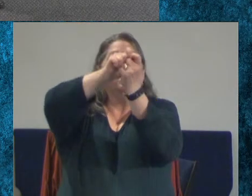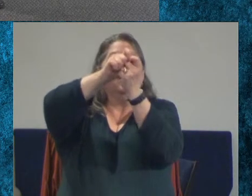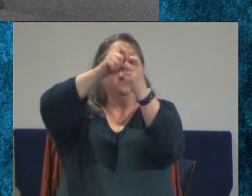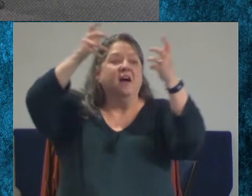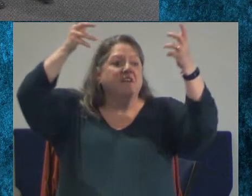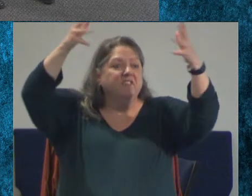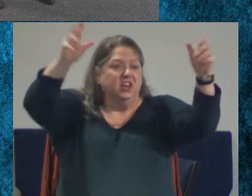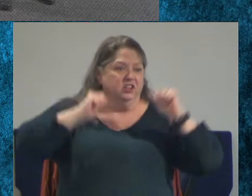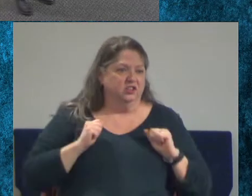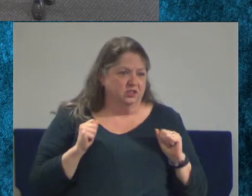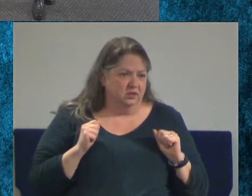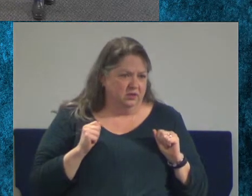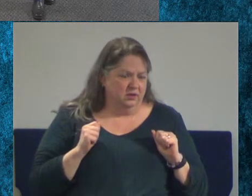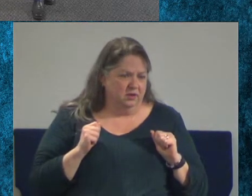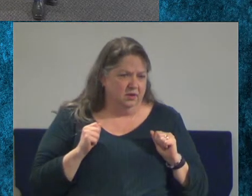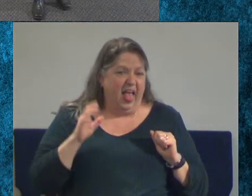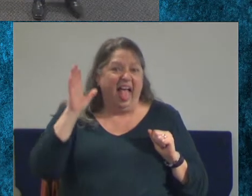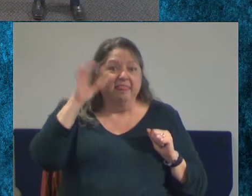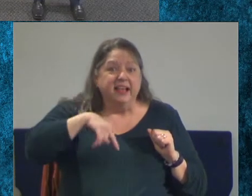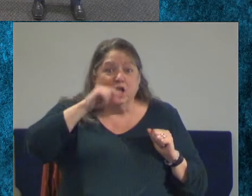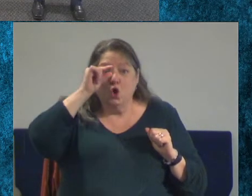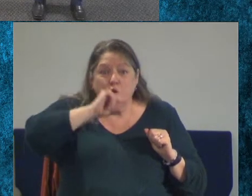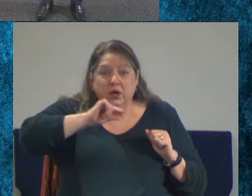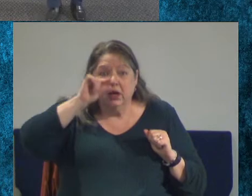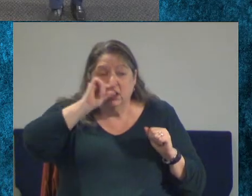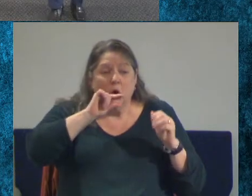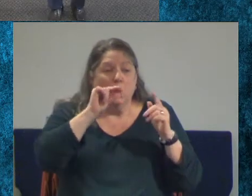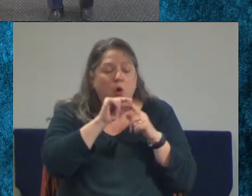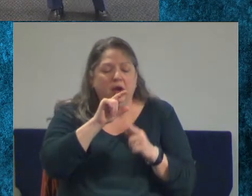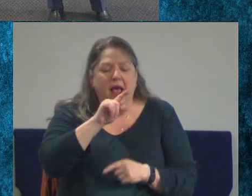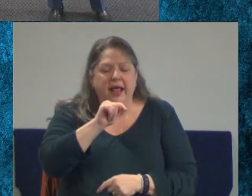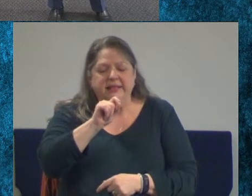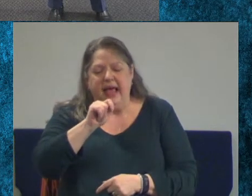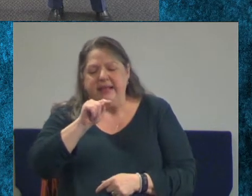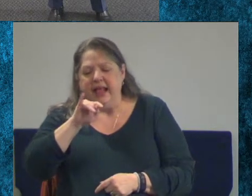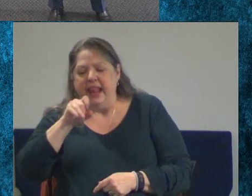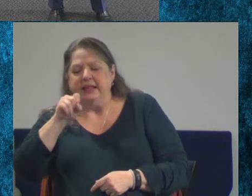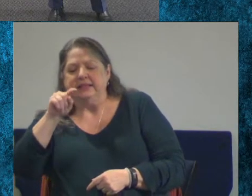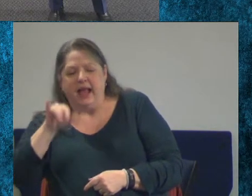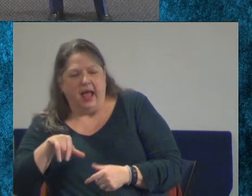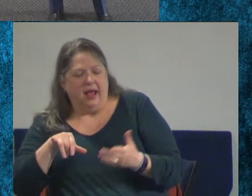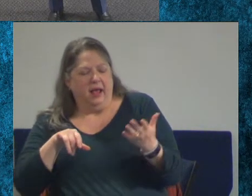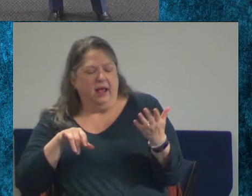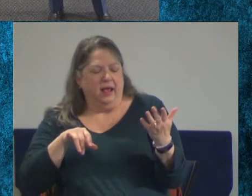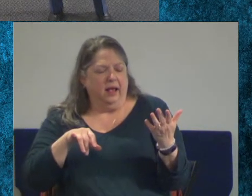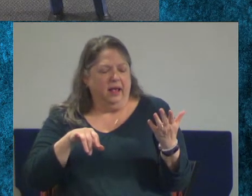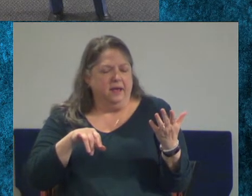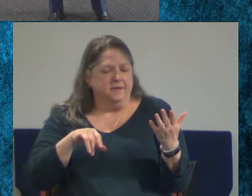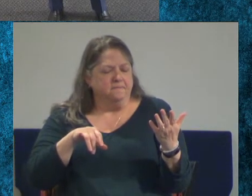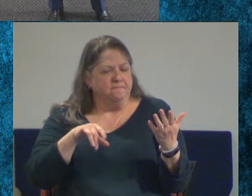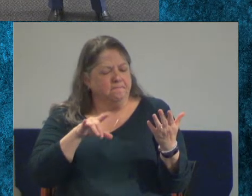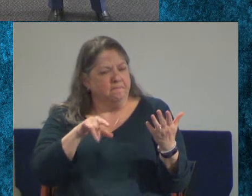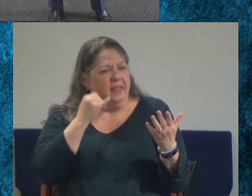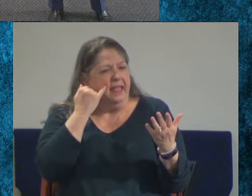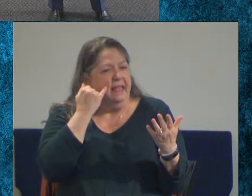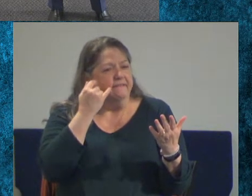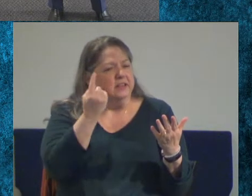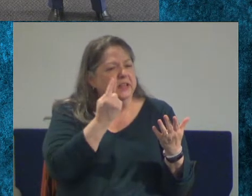word that they stamped, the word that they stamped on the bags of the fishermen or men who went to purchase